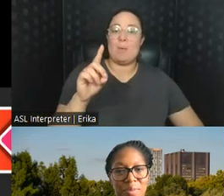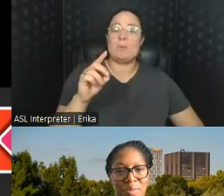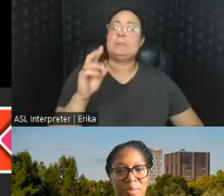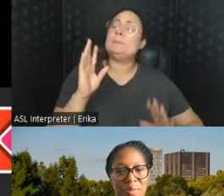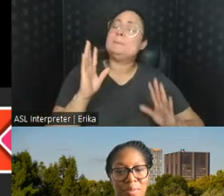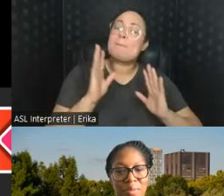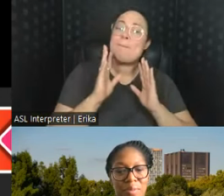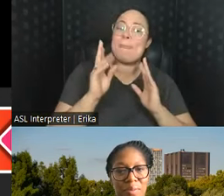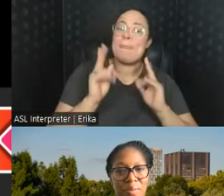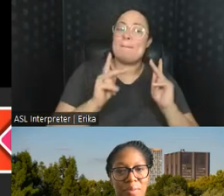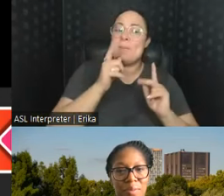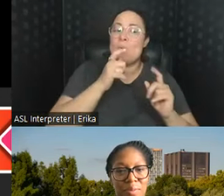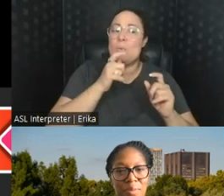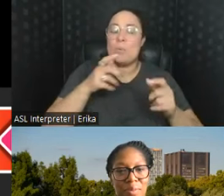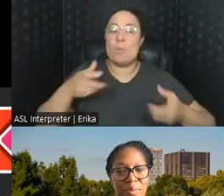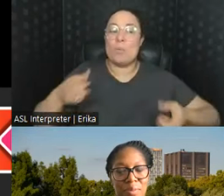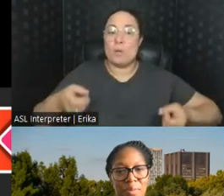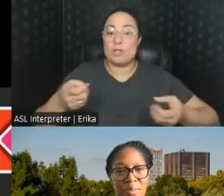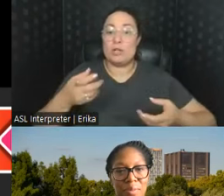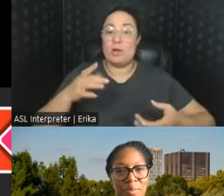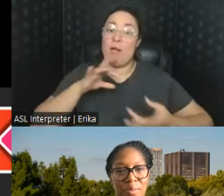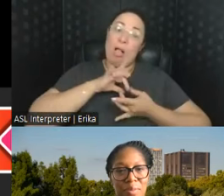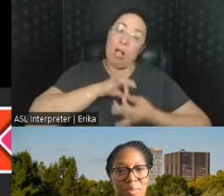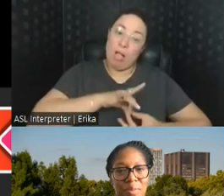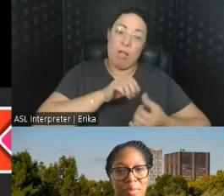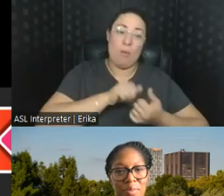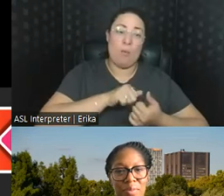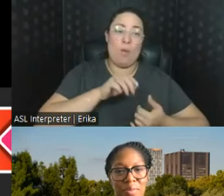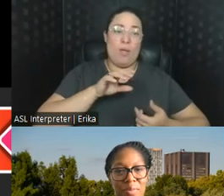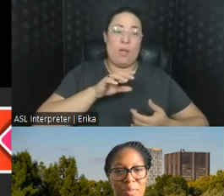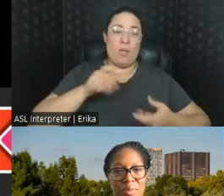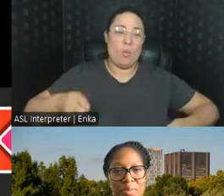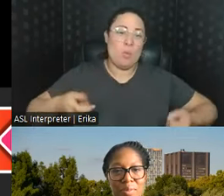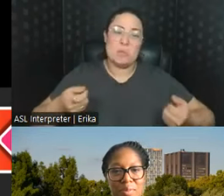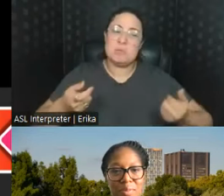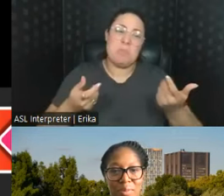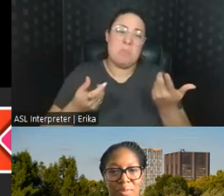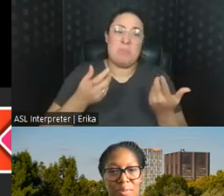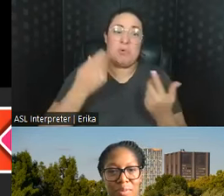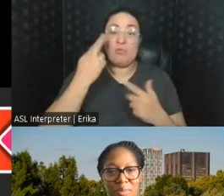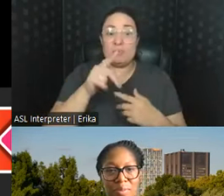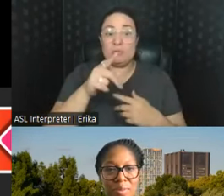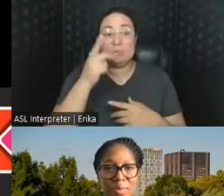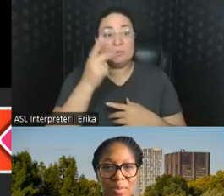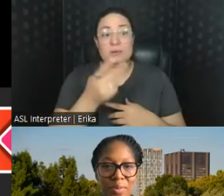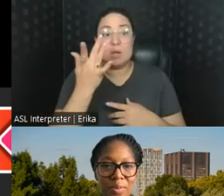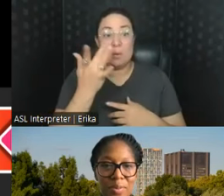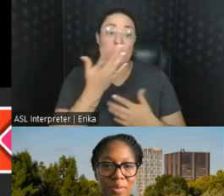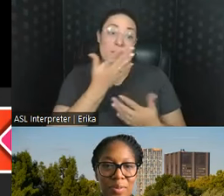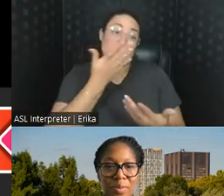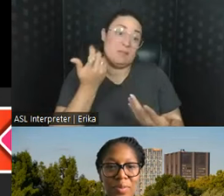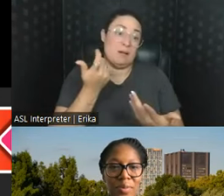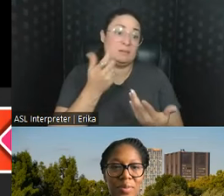use wheelchairs are not bound by their wheelchairs. In fact, the reason that you see them at all is because of it.